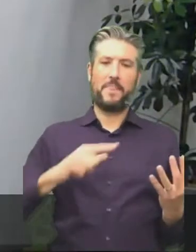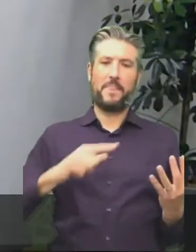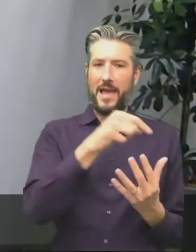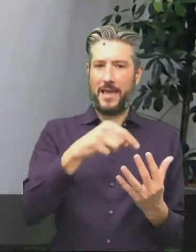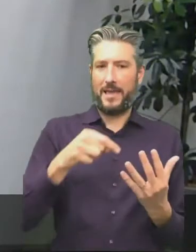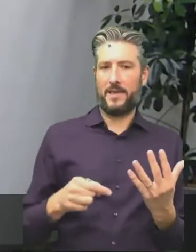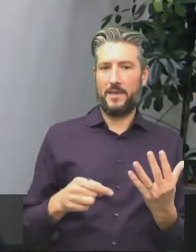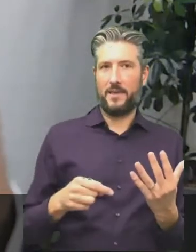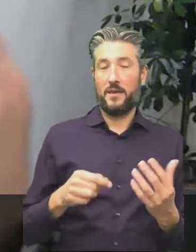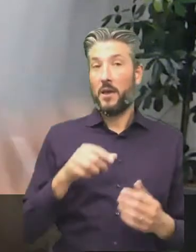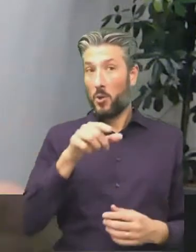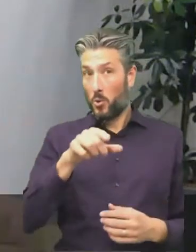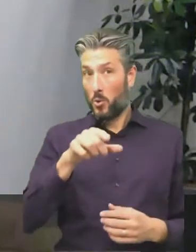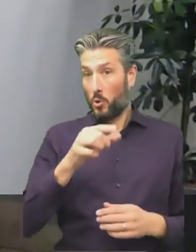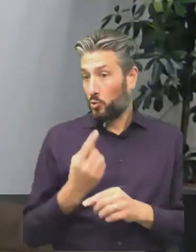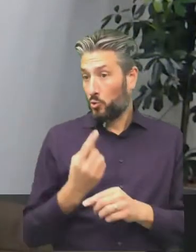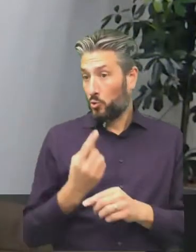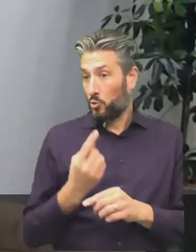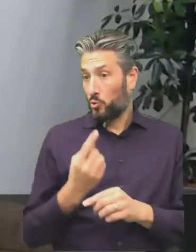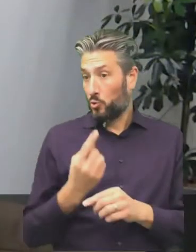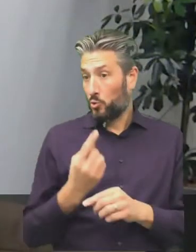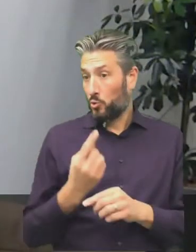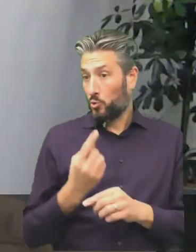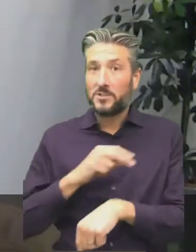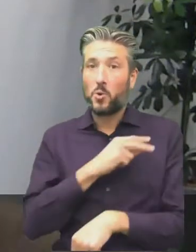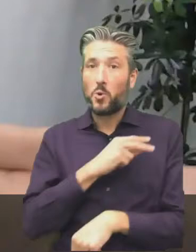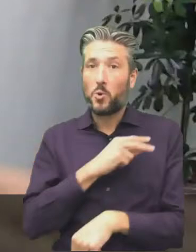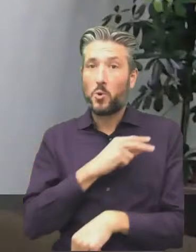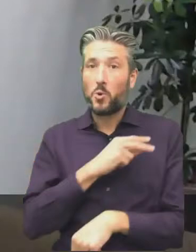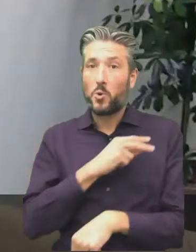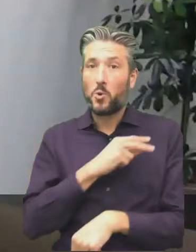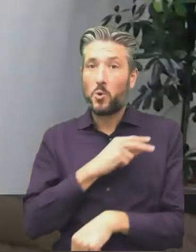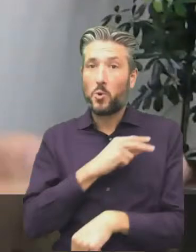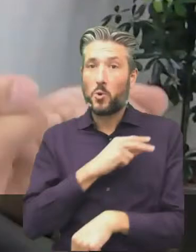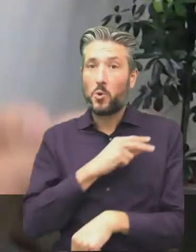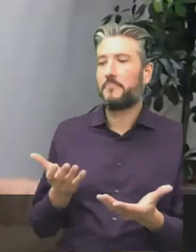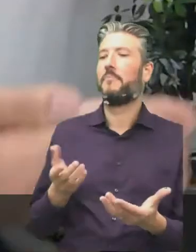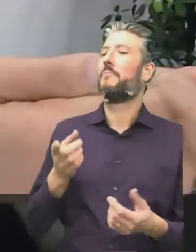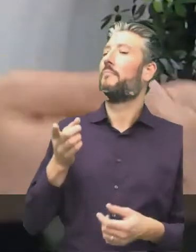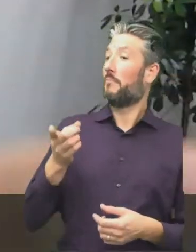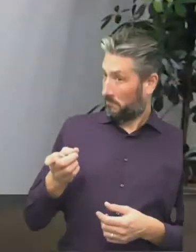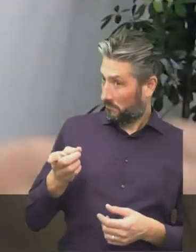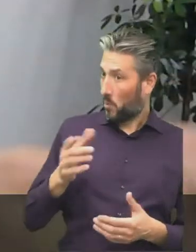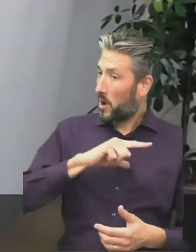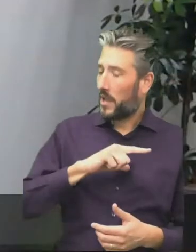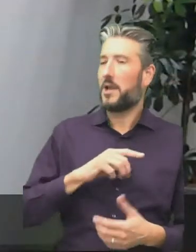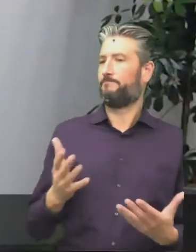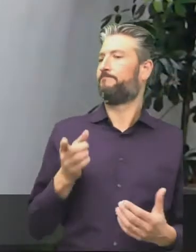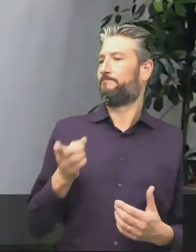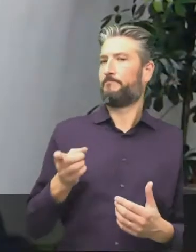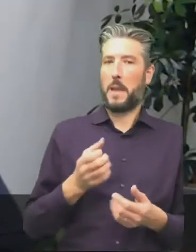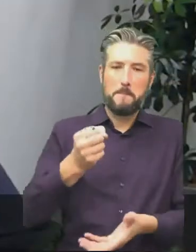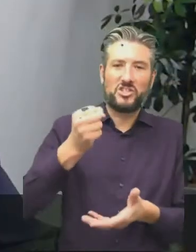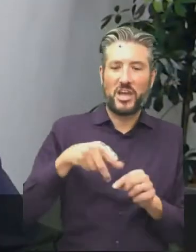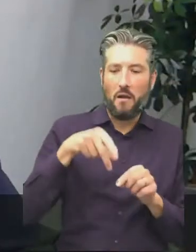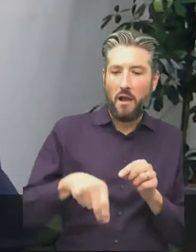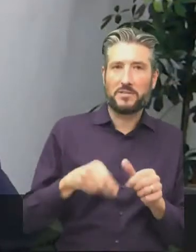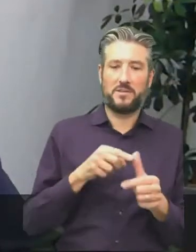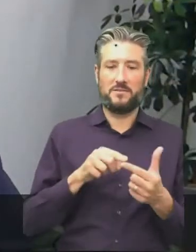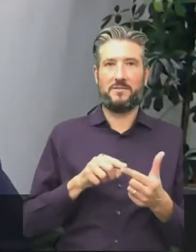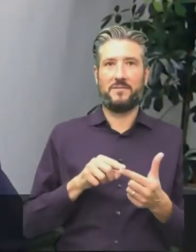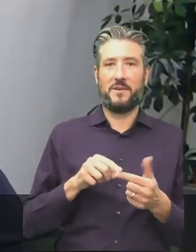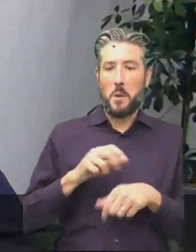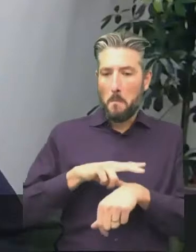tell you there is a direct link between the cuts in preventative services, the cuts in policing and the increase in